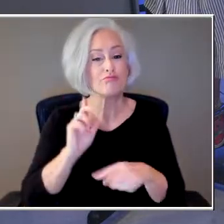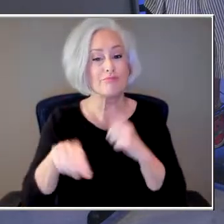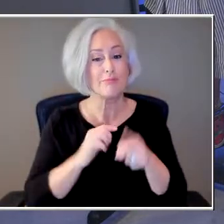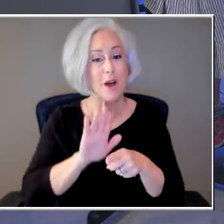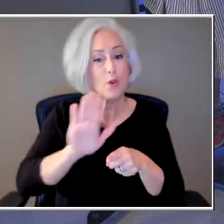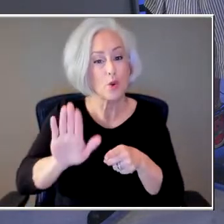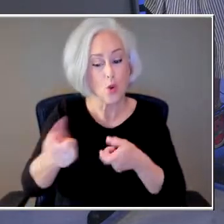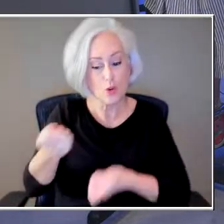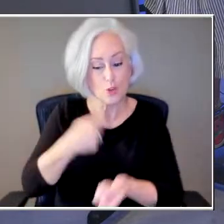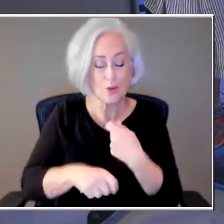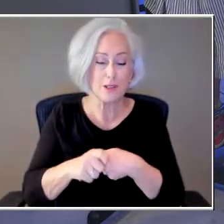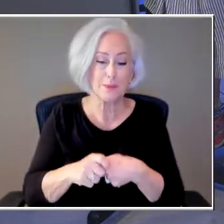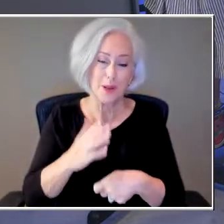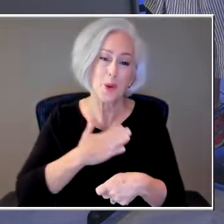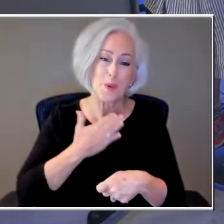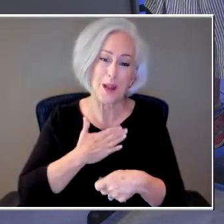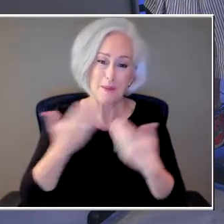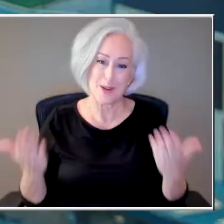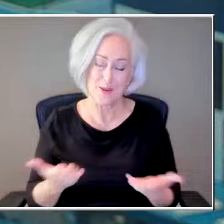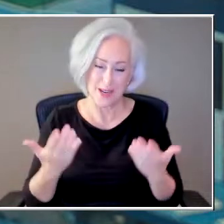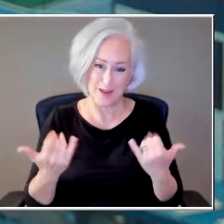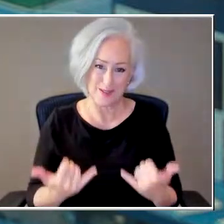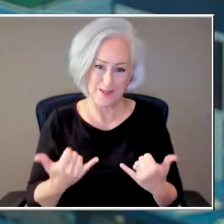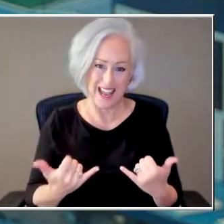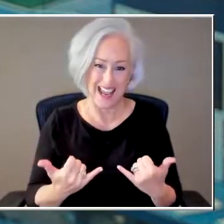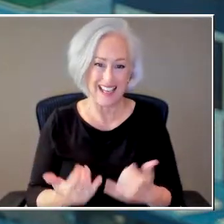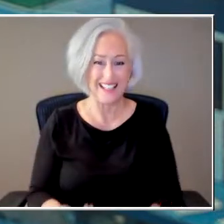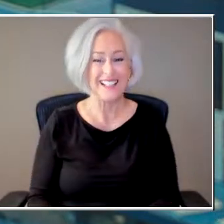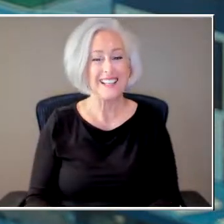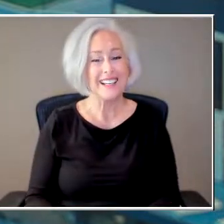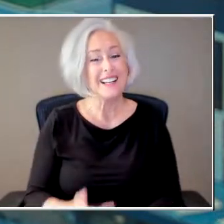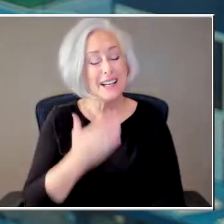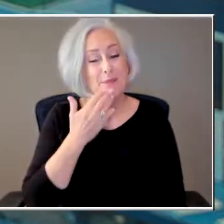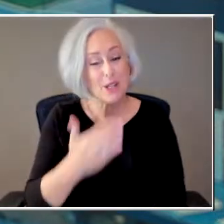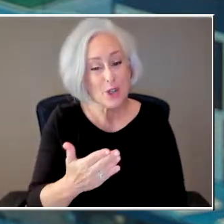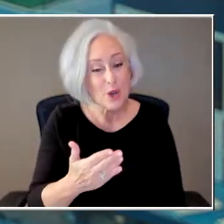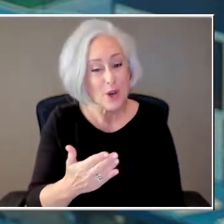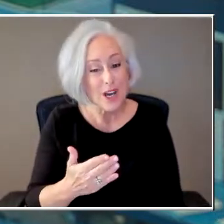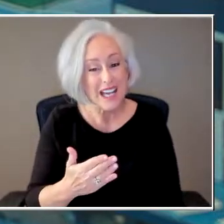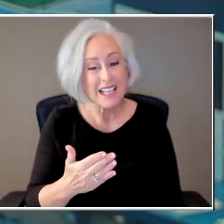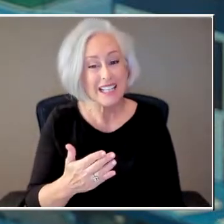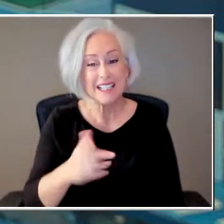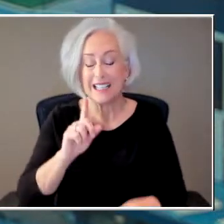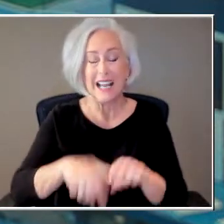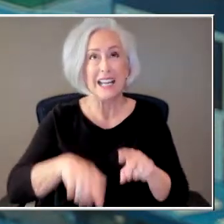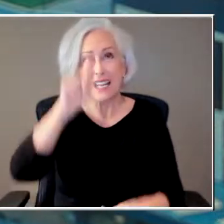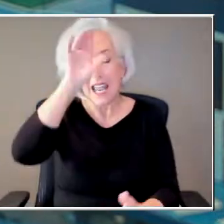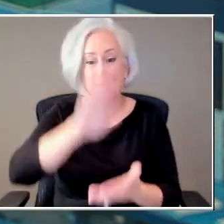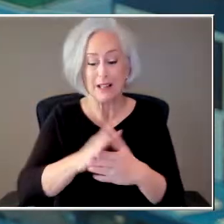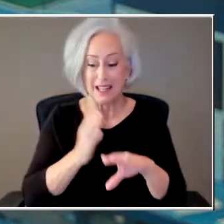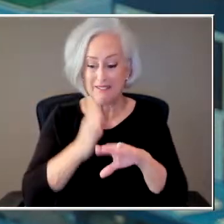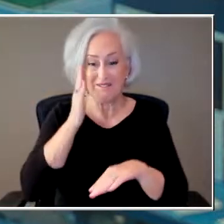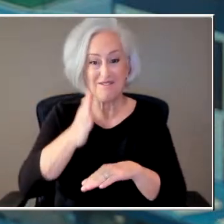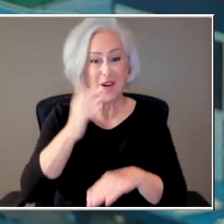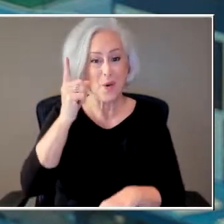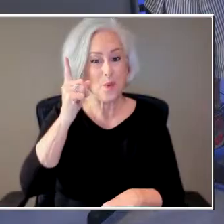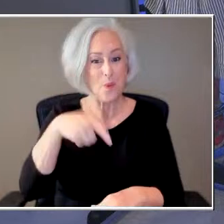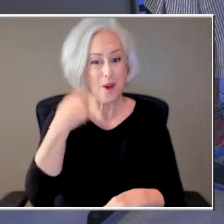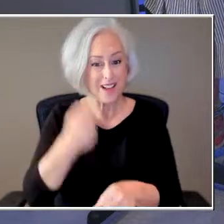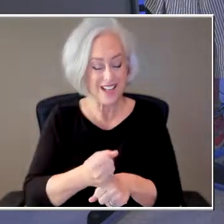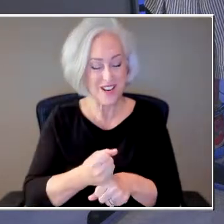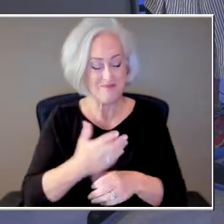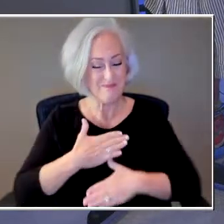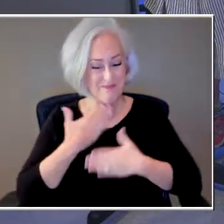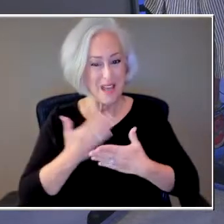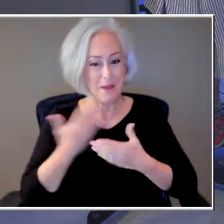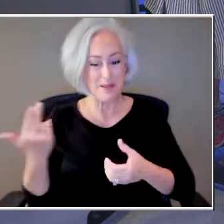glad that you're back here with us today. How are you? I'm good. Yes, I can't believe it's been over a year, so I'm very happy to be back here. Well, we're glad you're